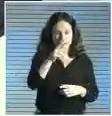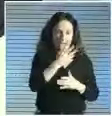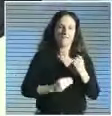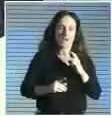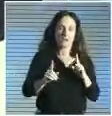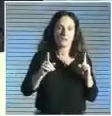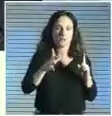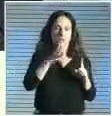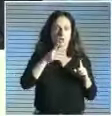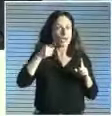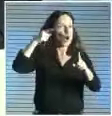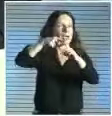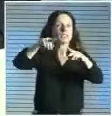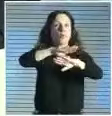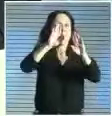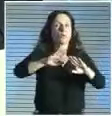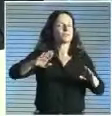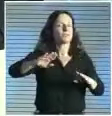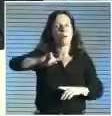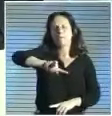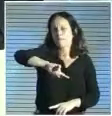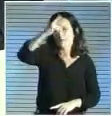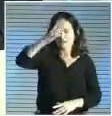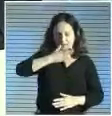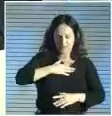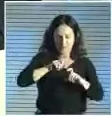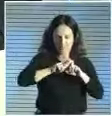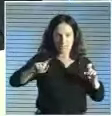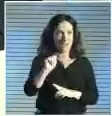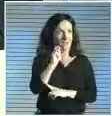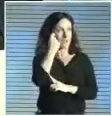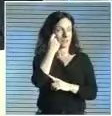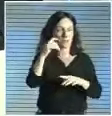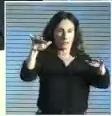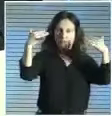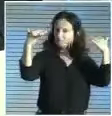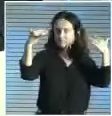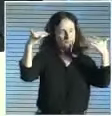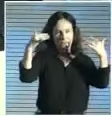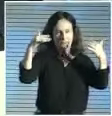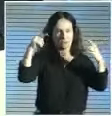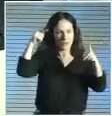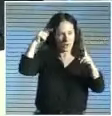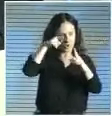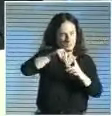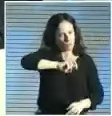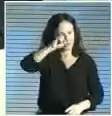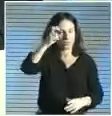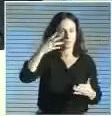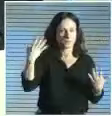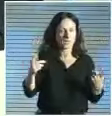bigger than the success of your own business. Second one is education. We need to